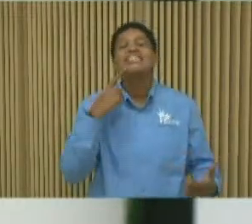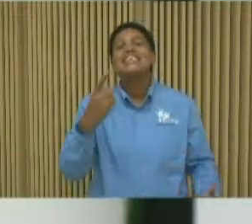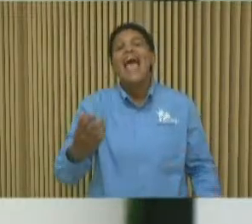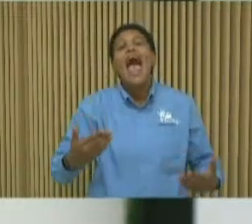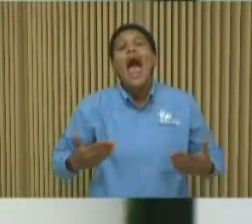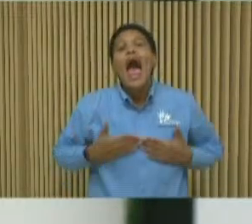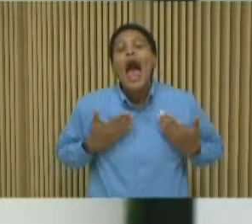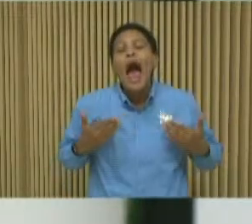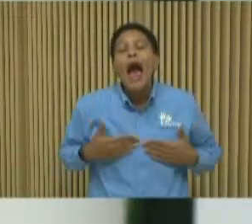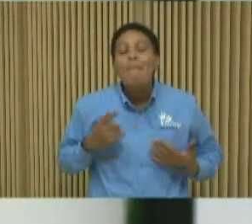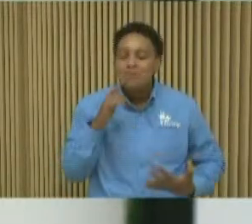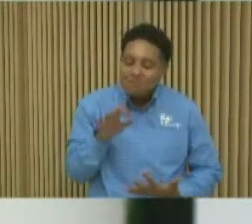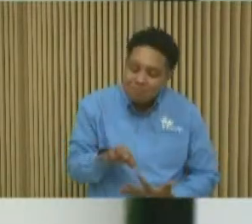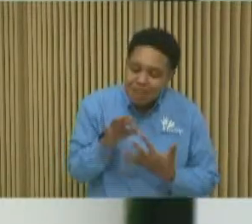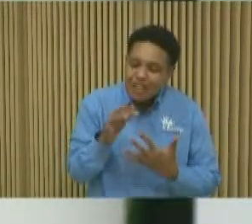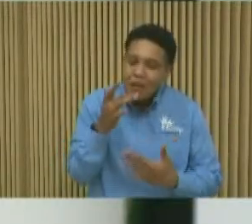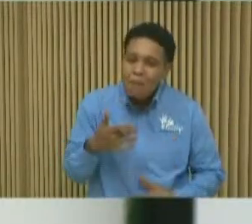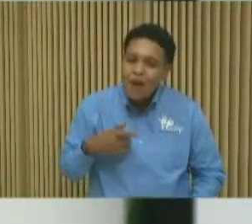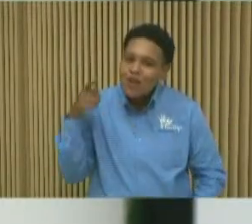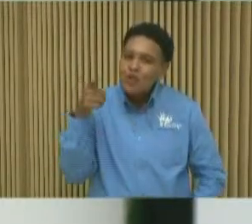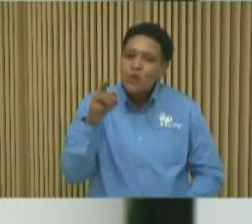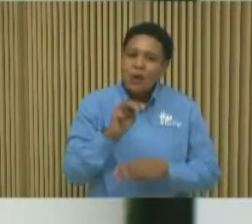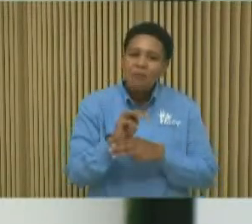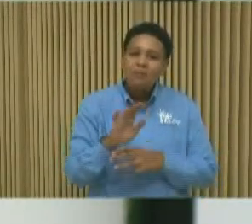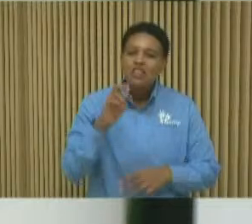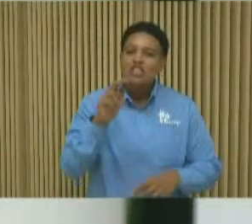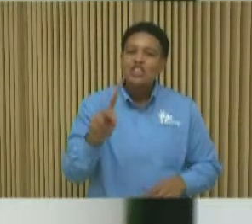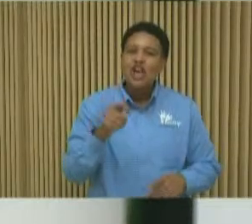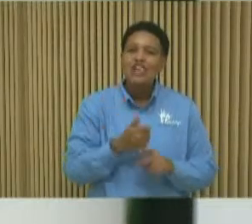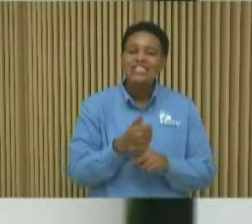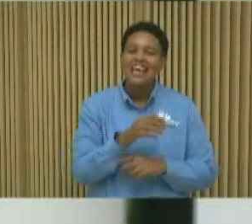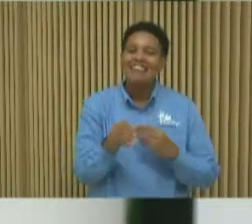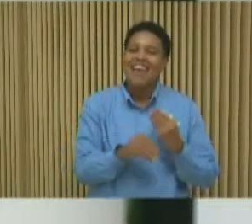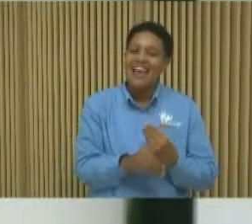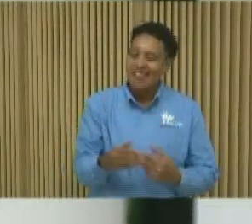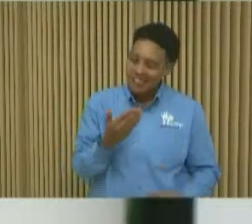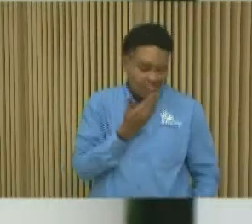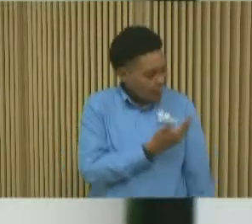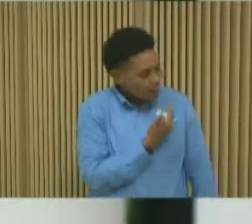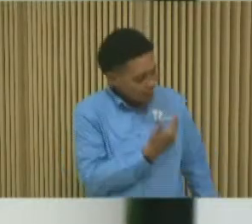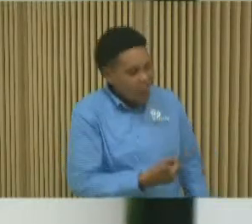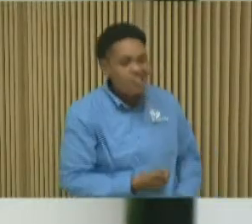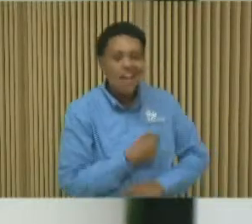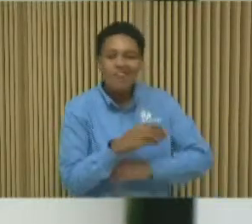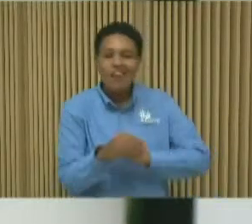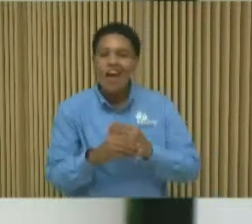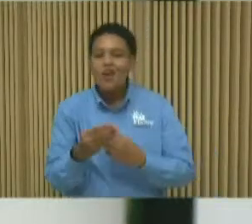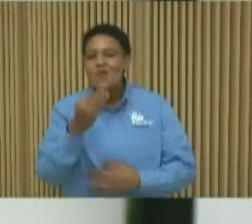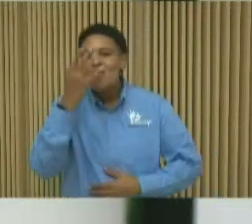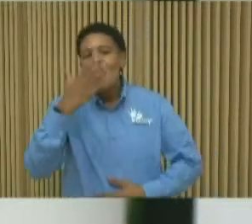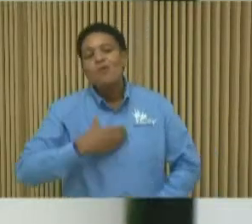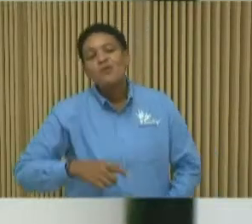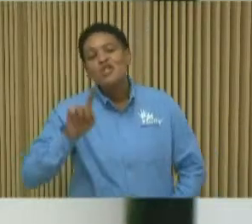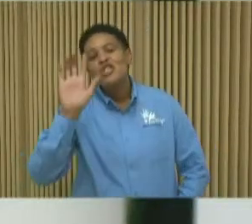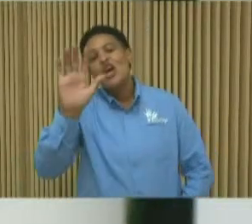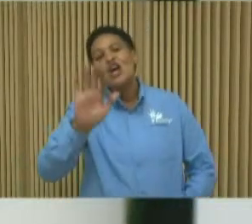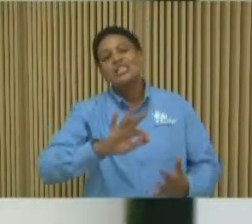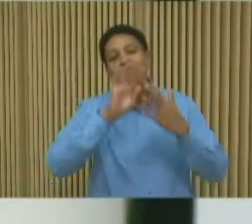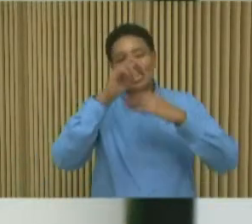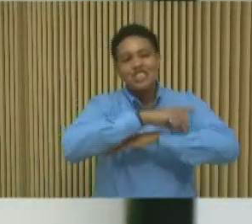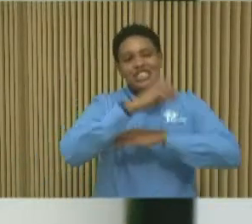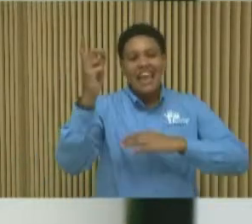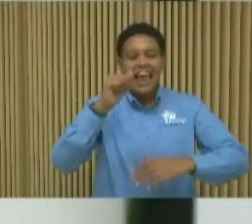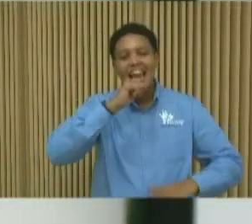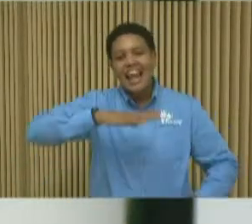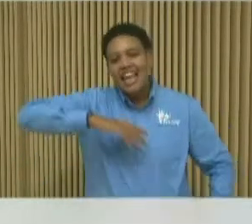very special happy birthday to you, Minister Chuck, and we extend the warmest wishes to you on this your special day.